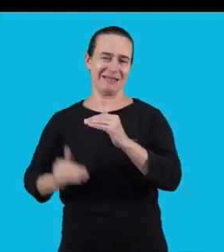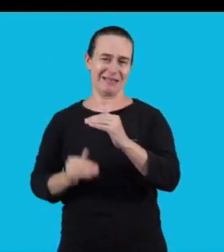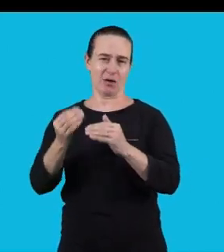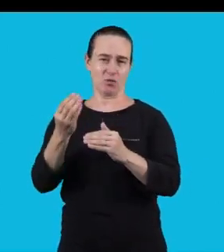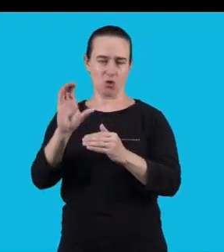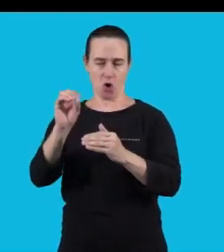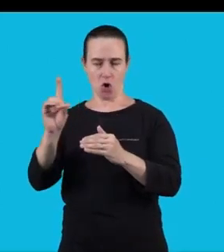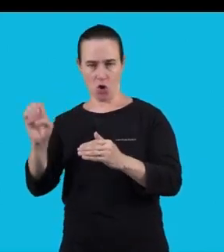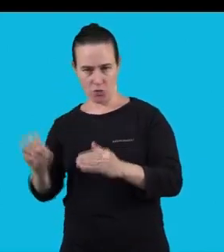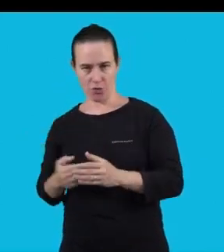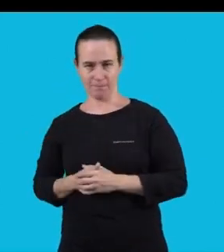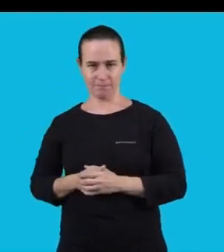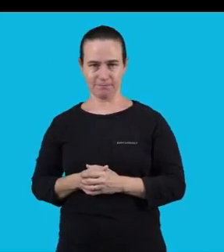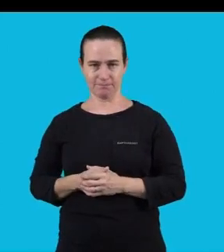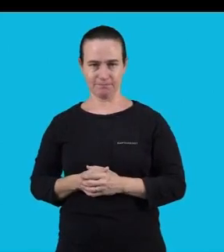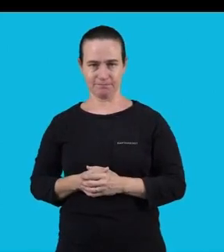codes.